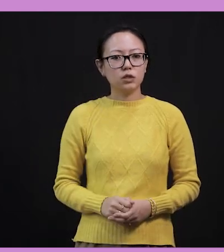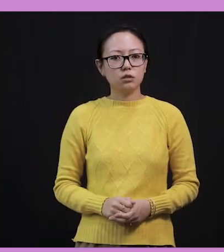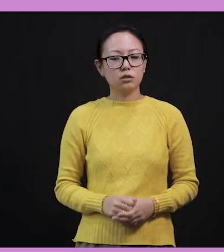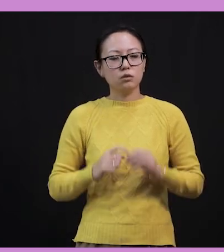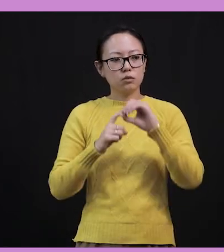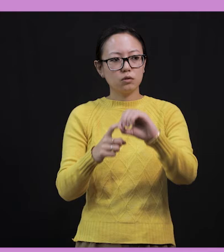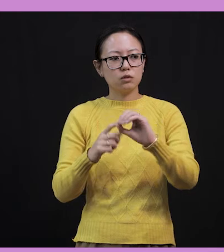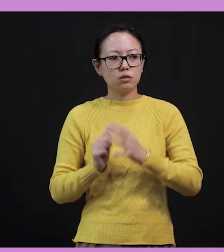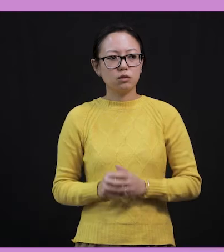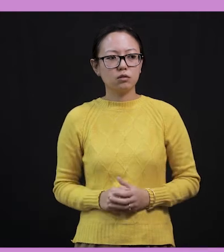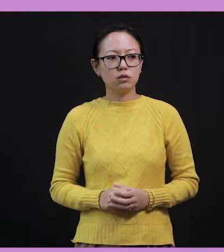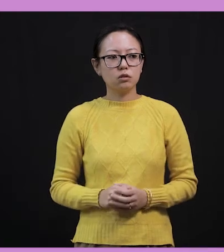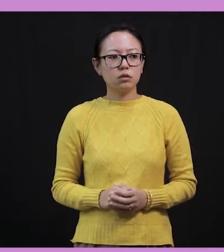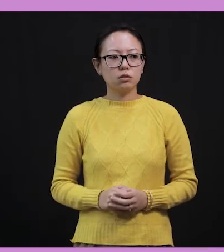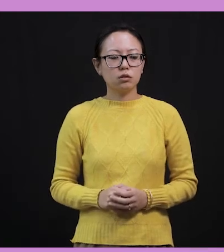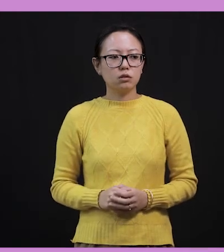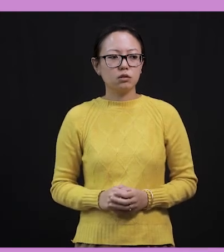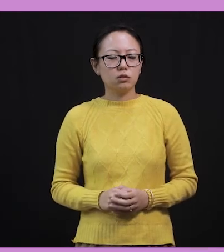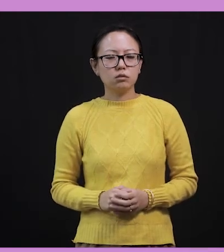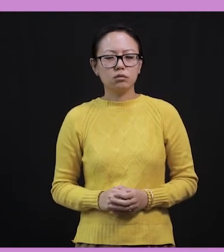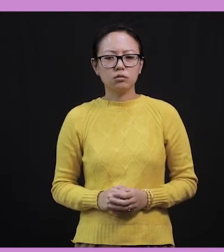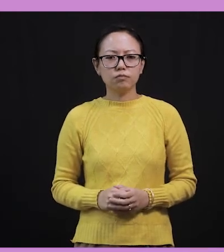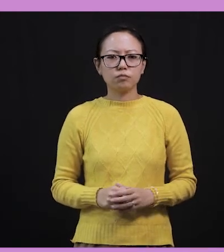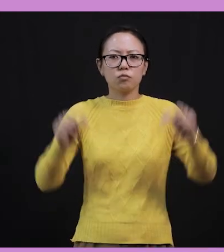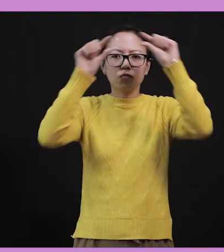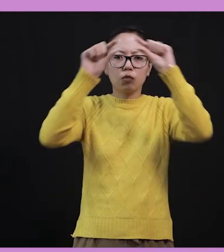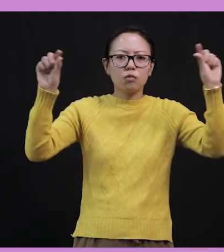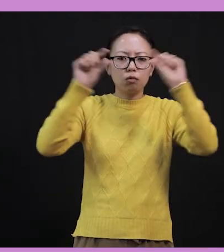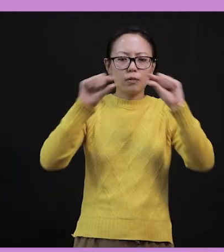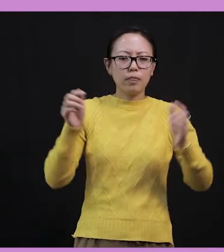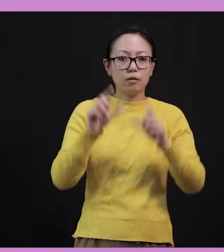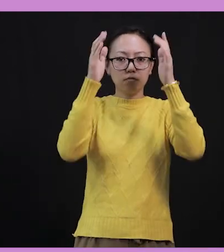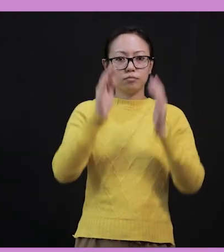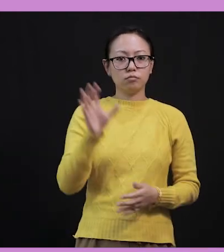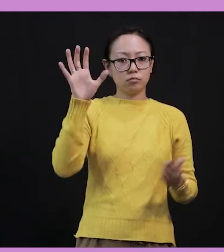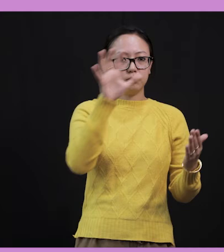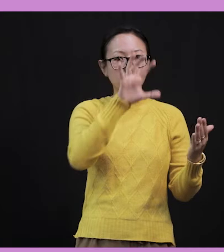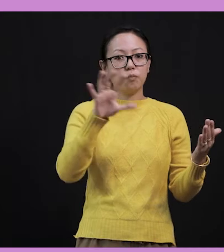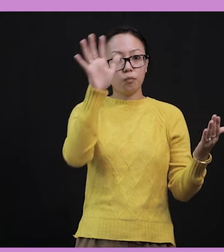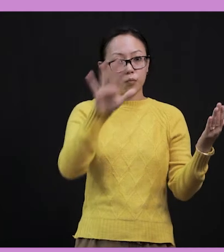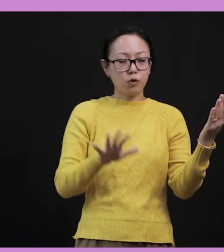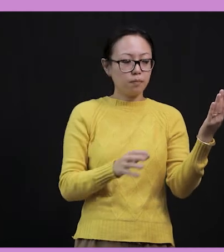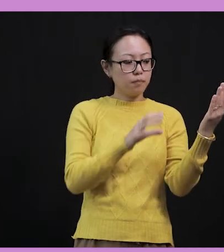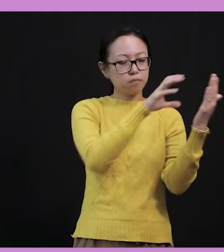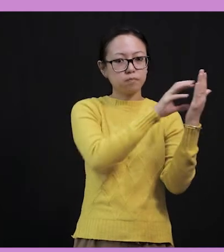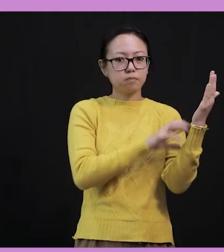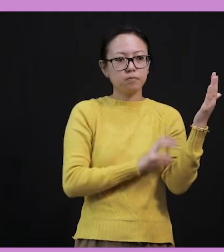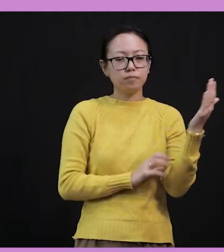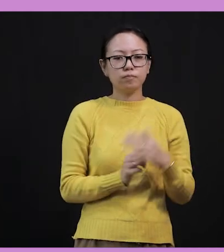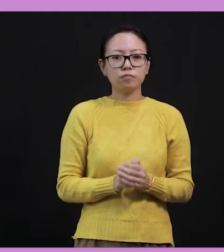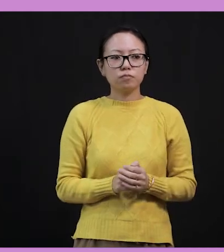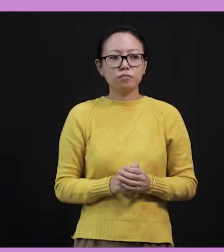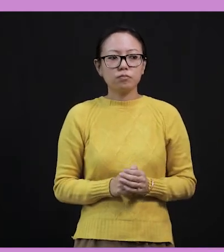is afraid of snakes. So now remember, we have to pick out the line from the